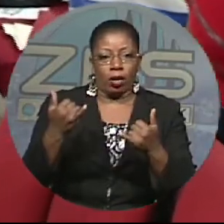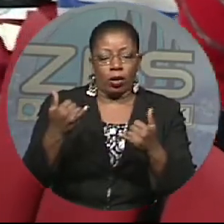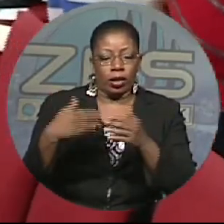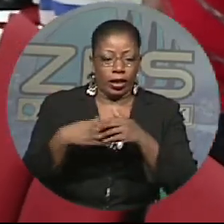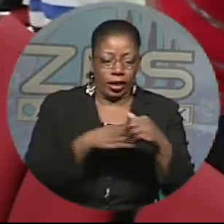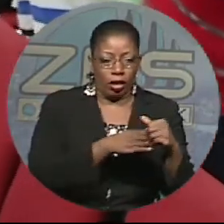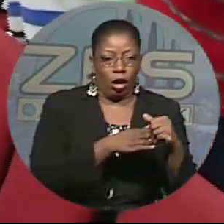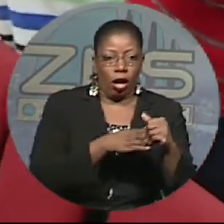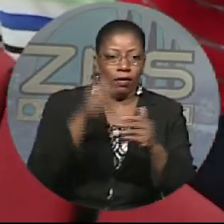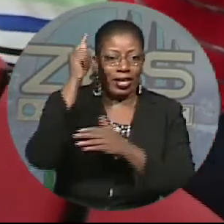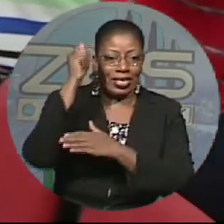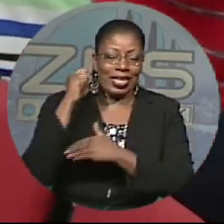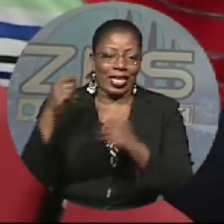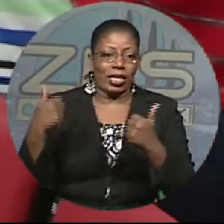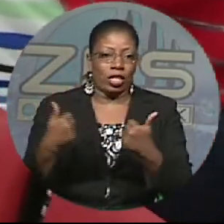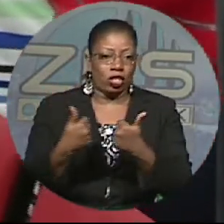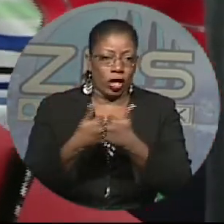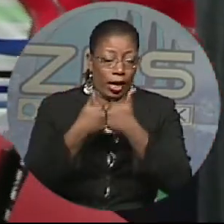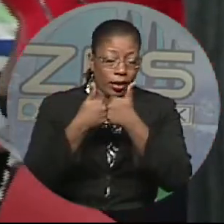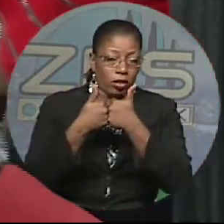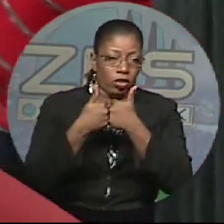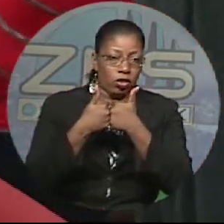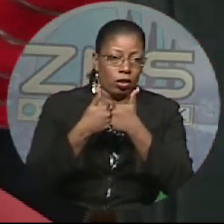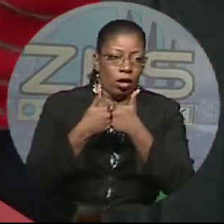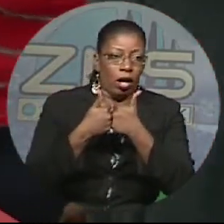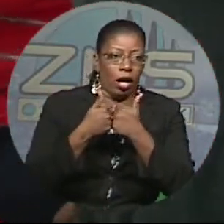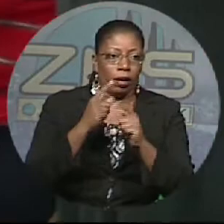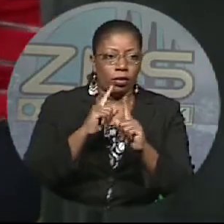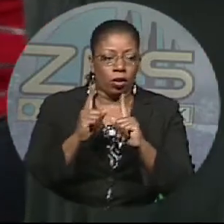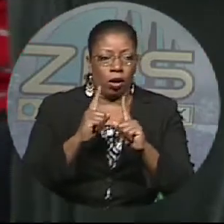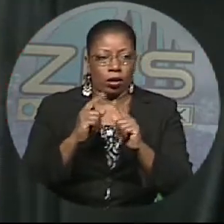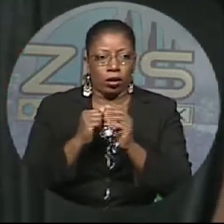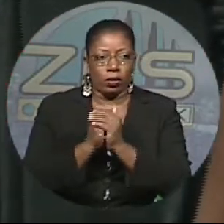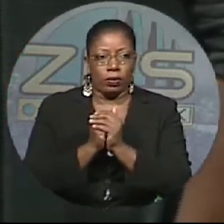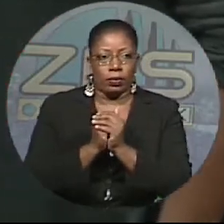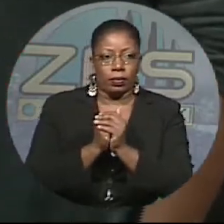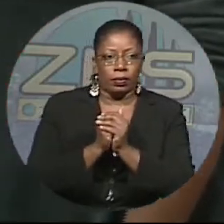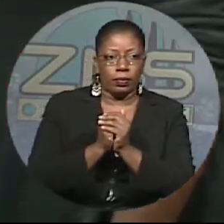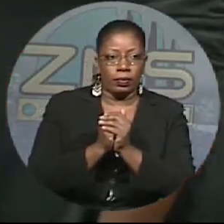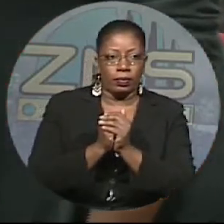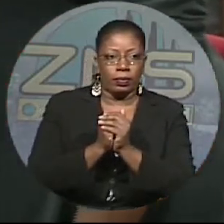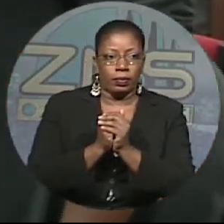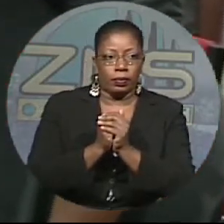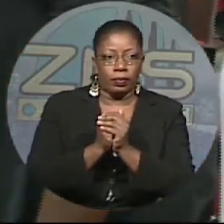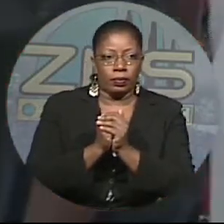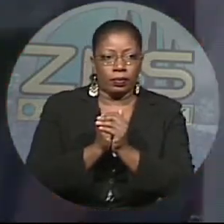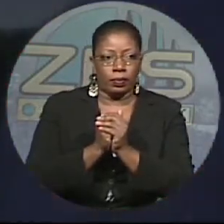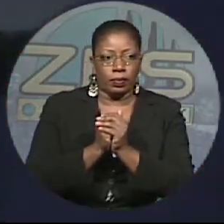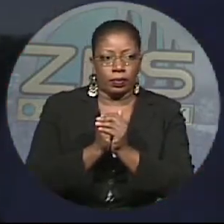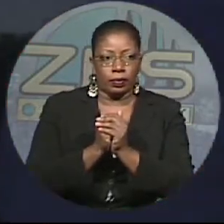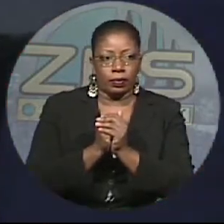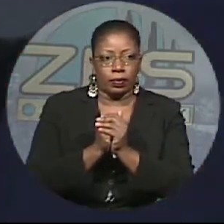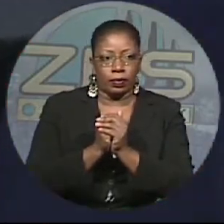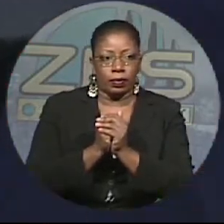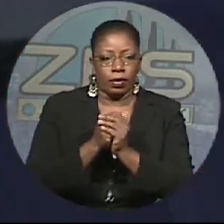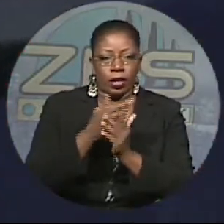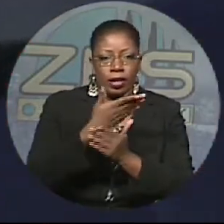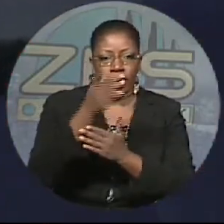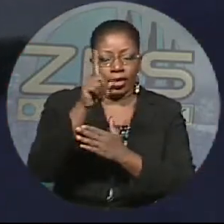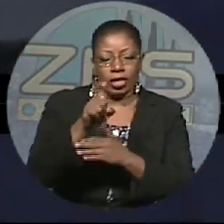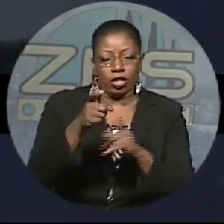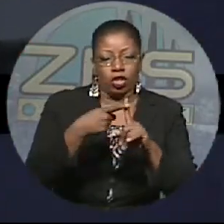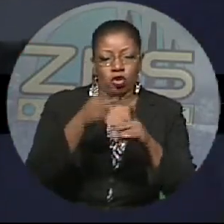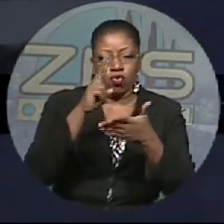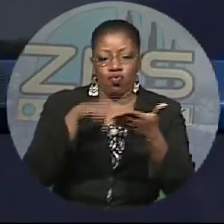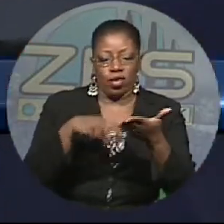Challenge, Eric Fox, stressed the need for these initiatives to take place more often. We can't assume they'll even go and read up on it.